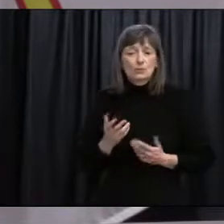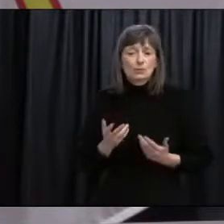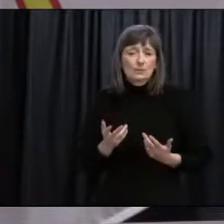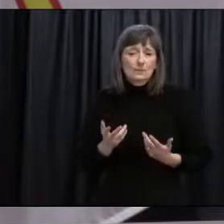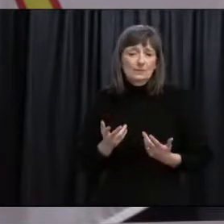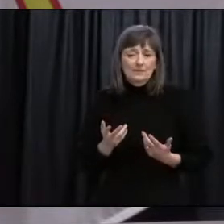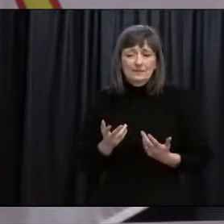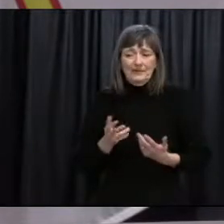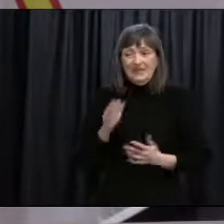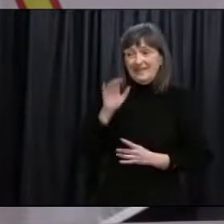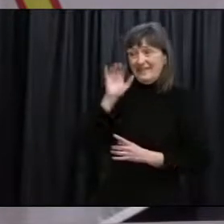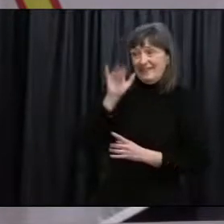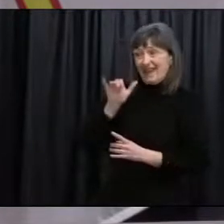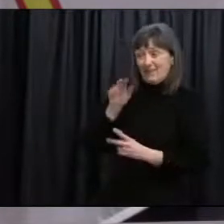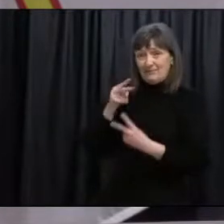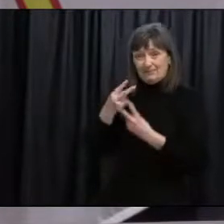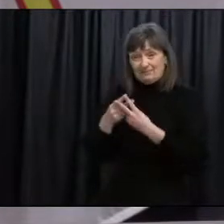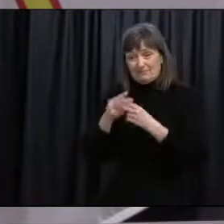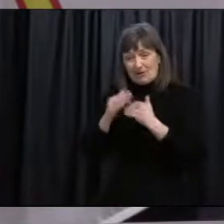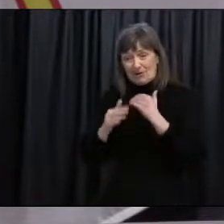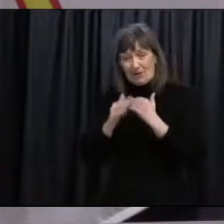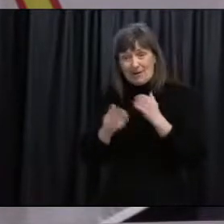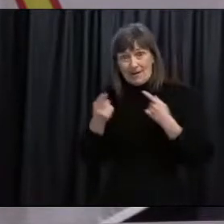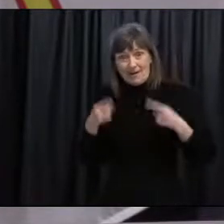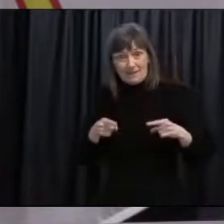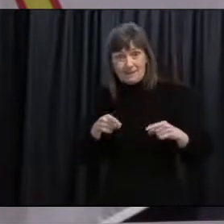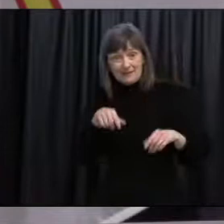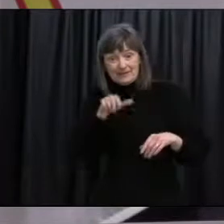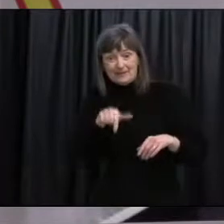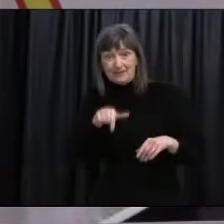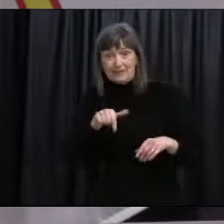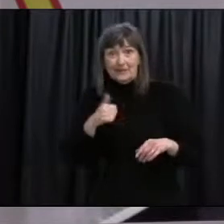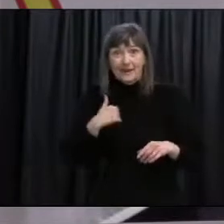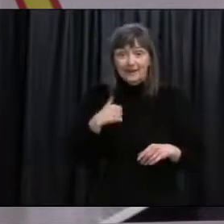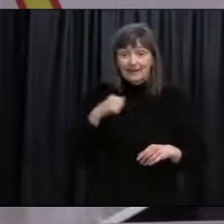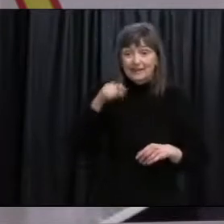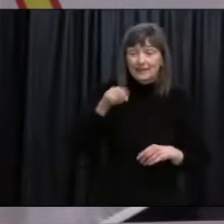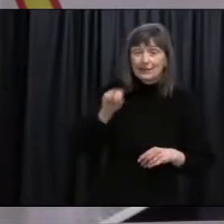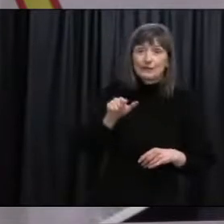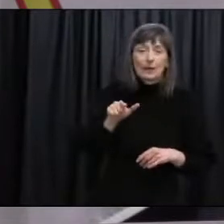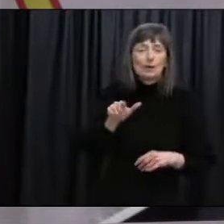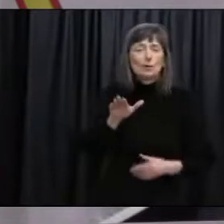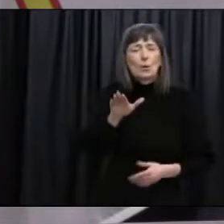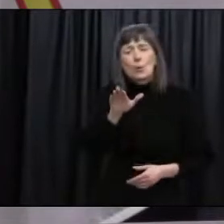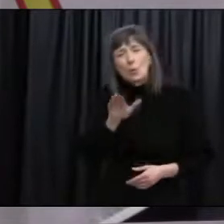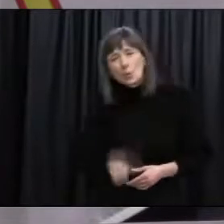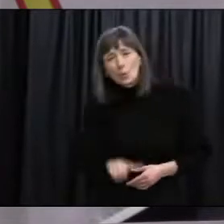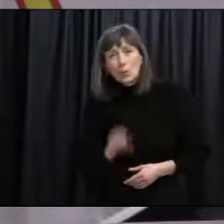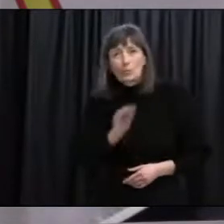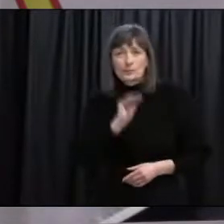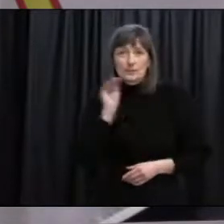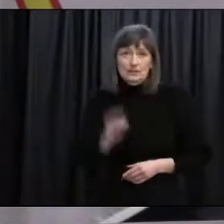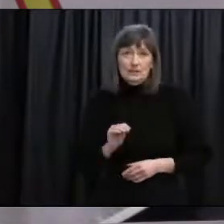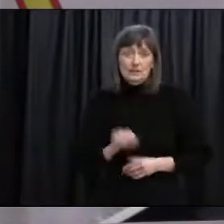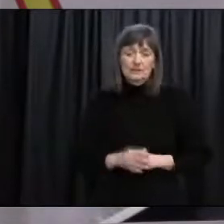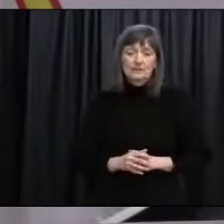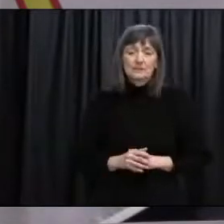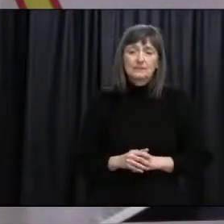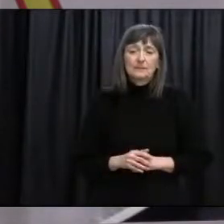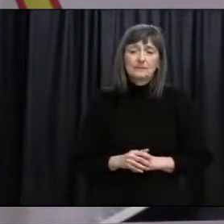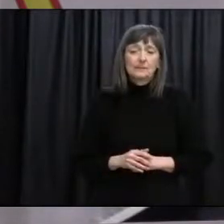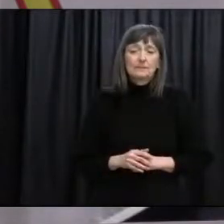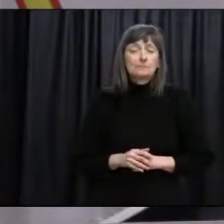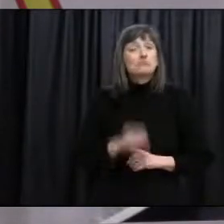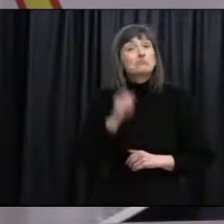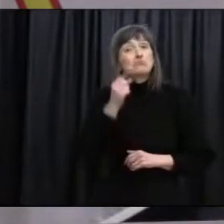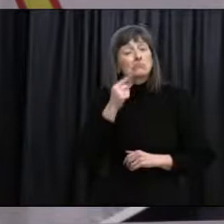this kind of reaction is still quite low. we certainly would ask that people watch